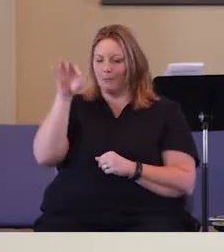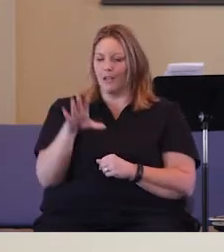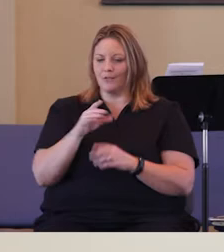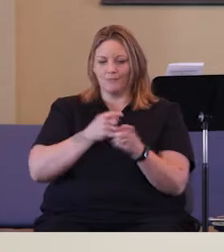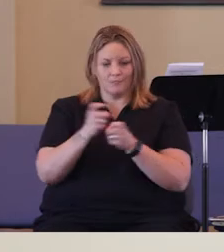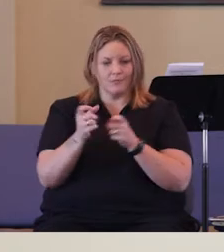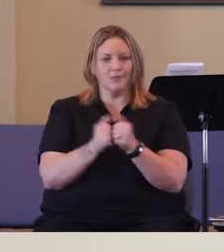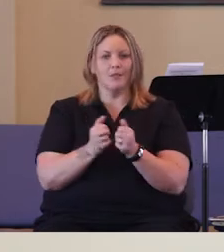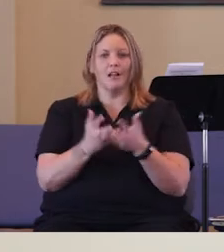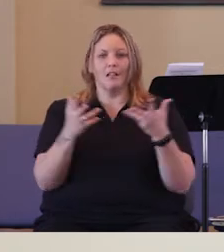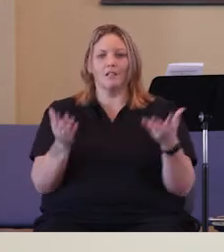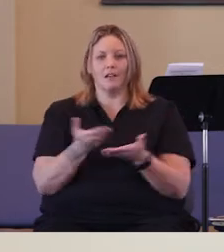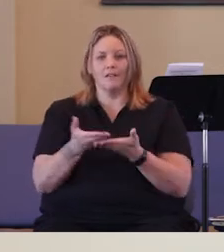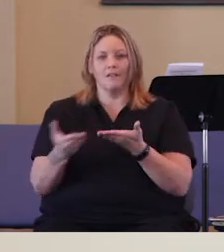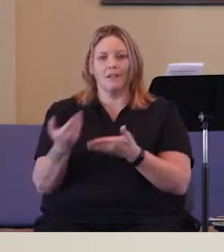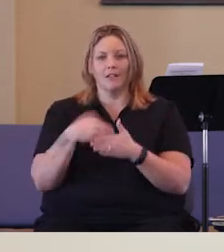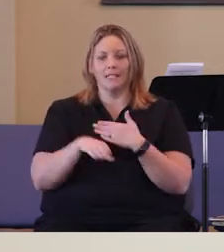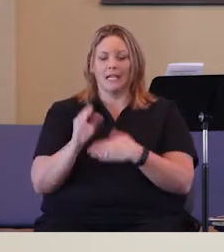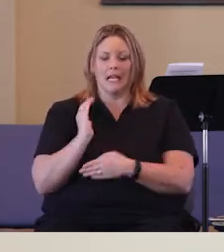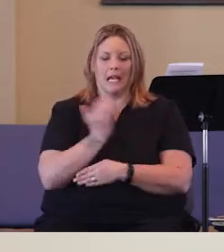deals with a lot of stuff in our church.